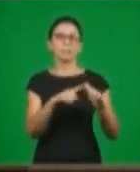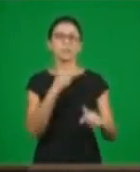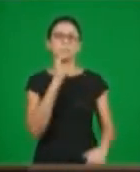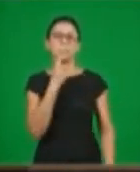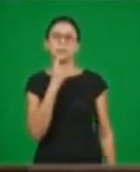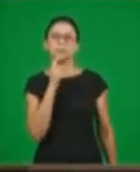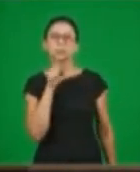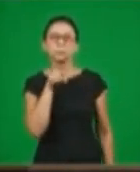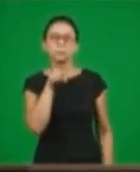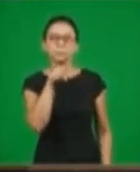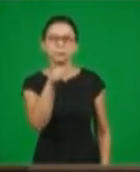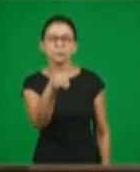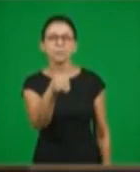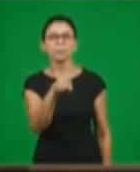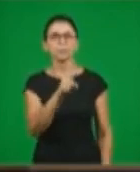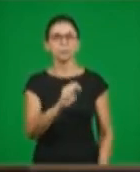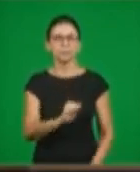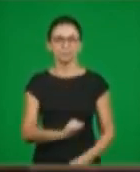This ocean